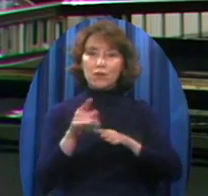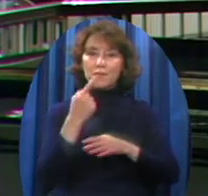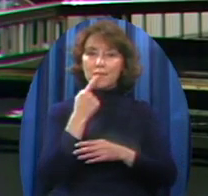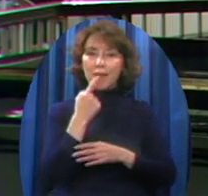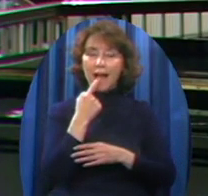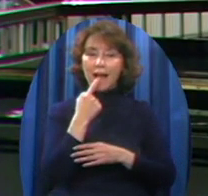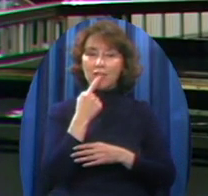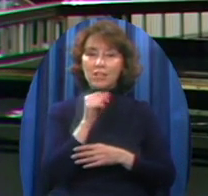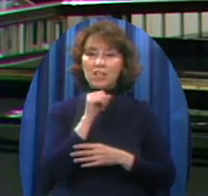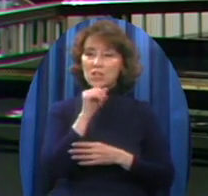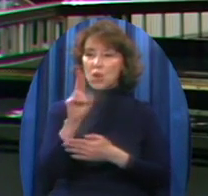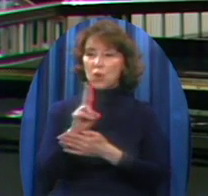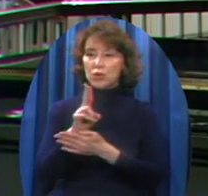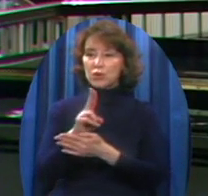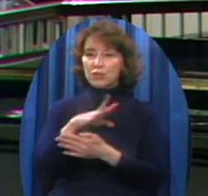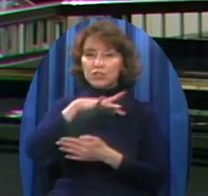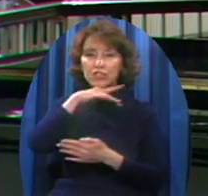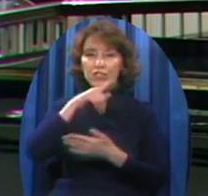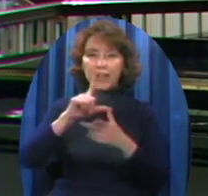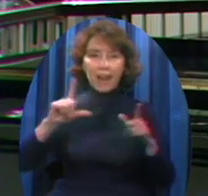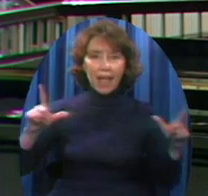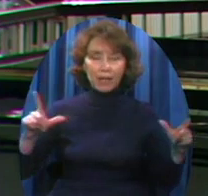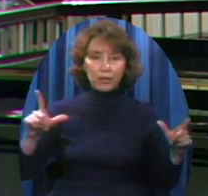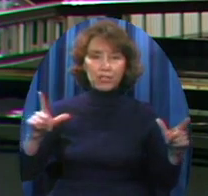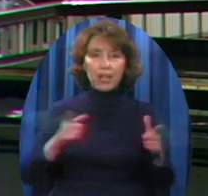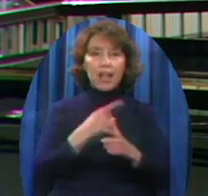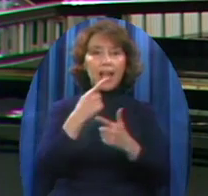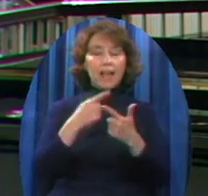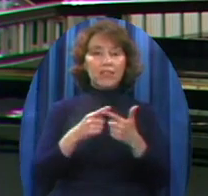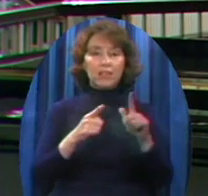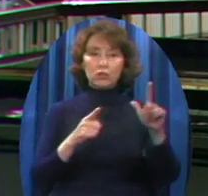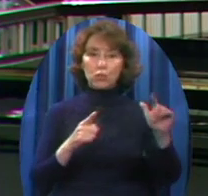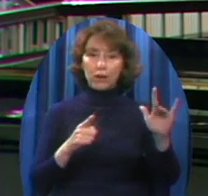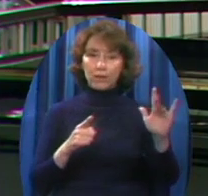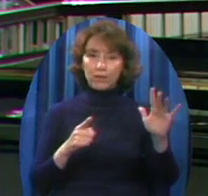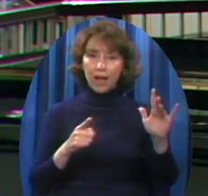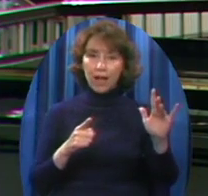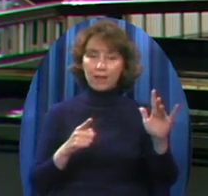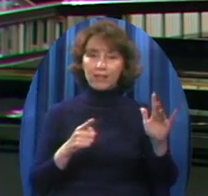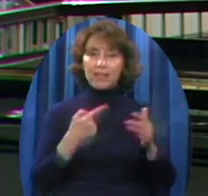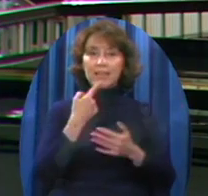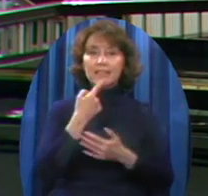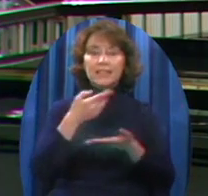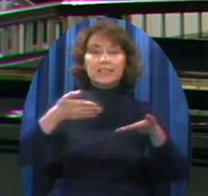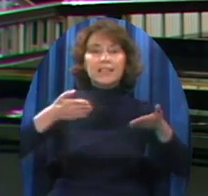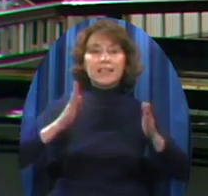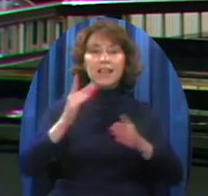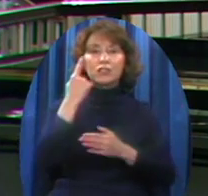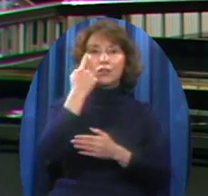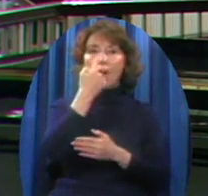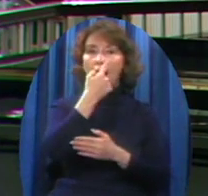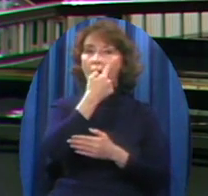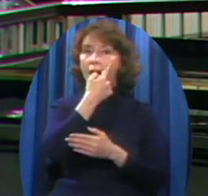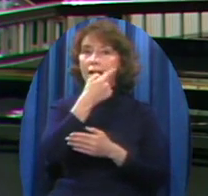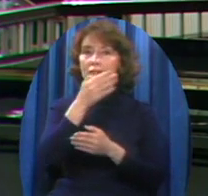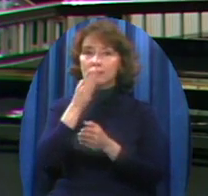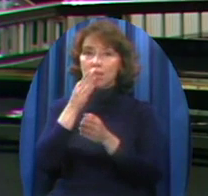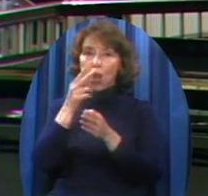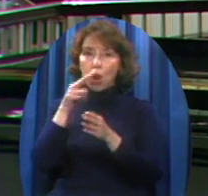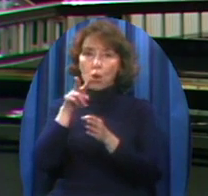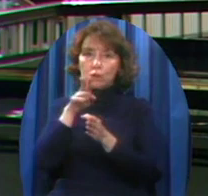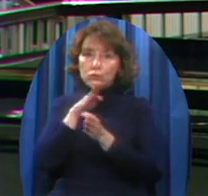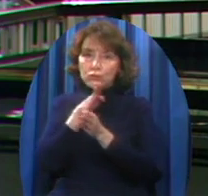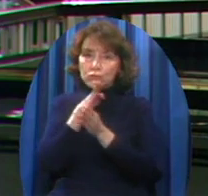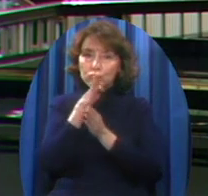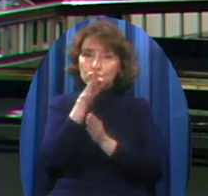the slang and gutter language. Number 3, verse 25, let thine eyes look, as the young people say it, right on. And let